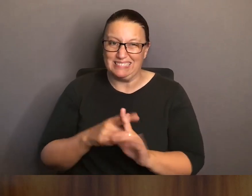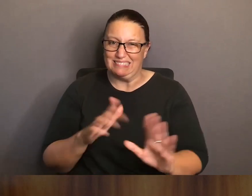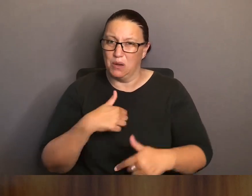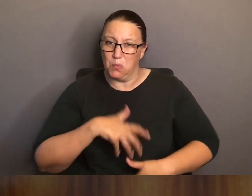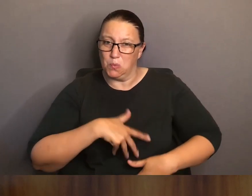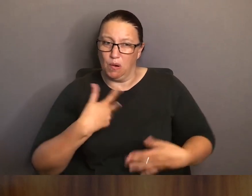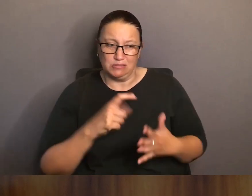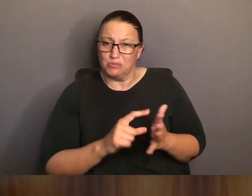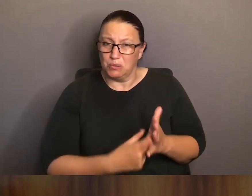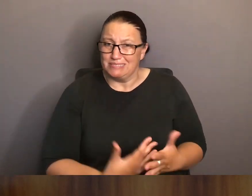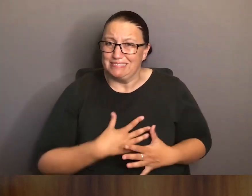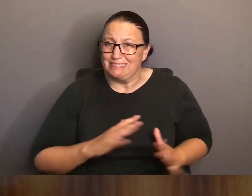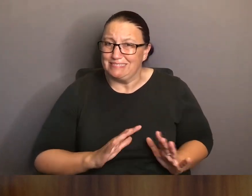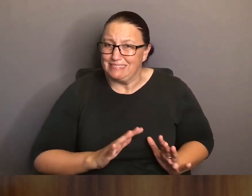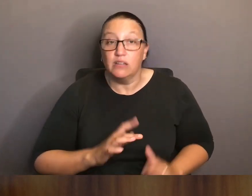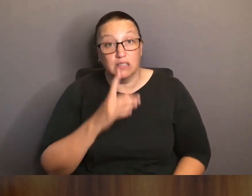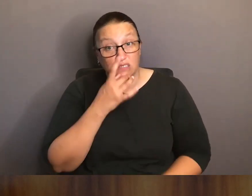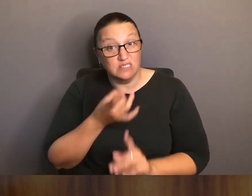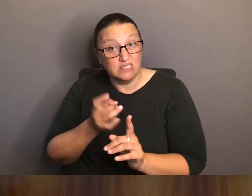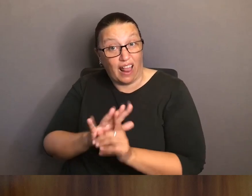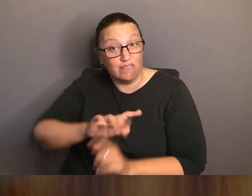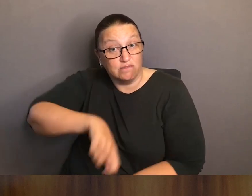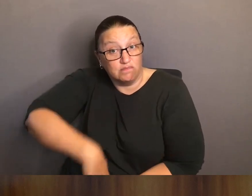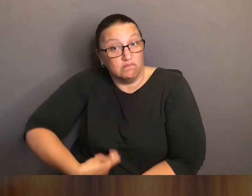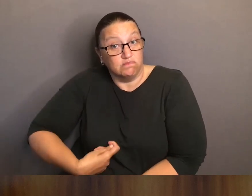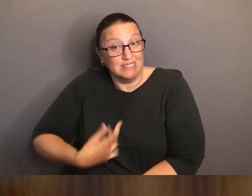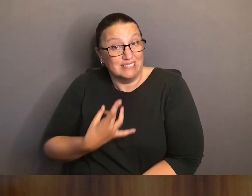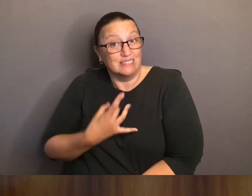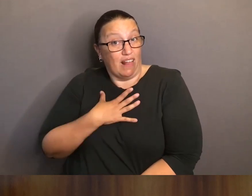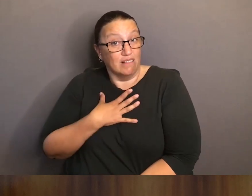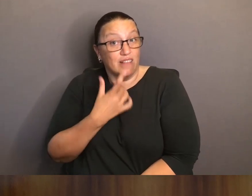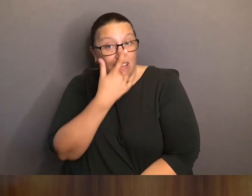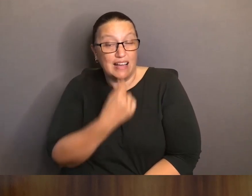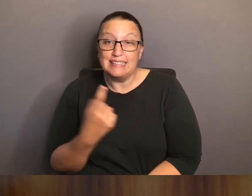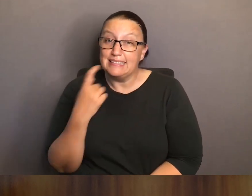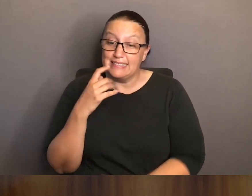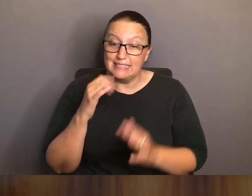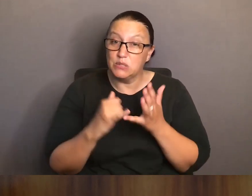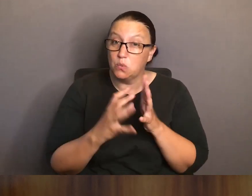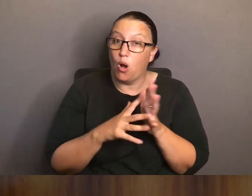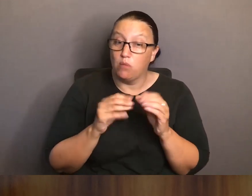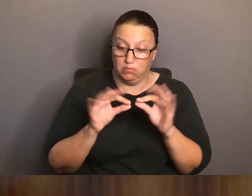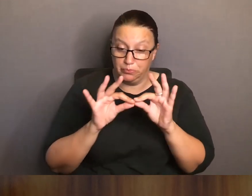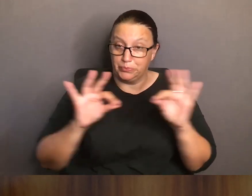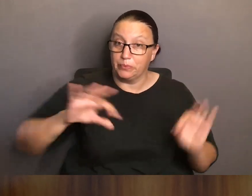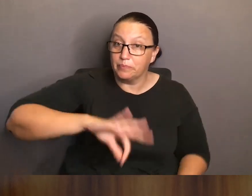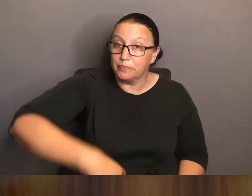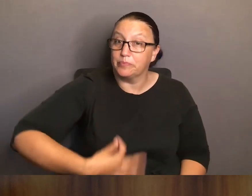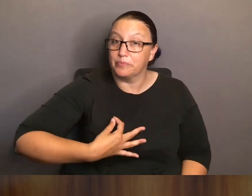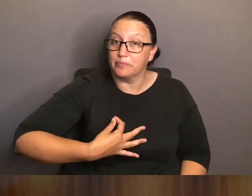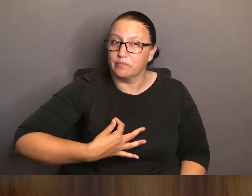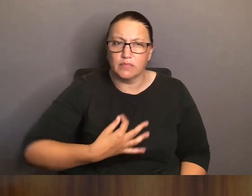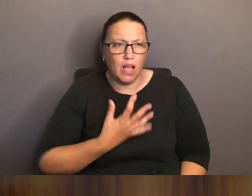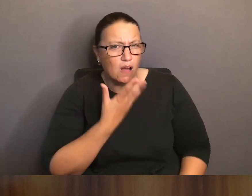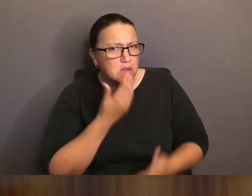a private space at your healthcare provider's office using a simple swab. The test is free under